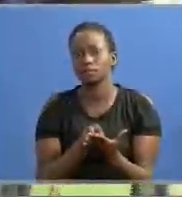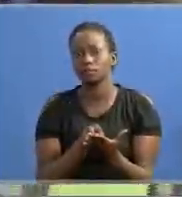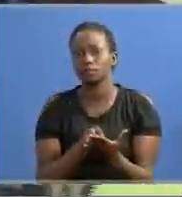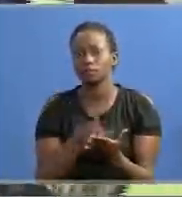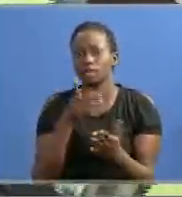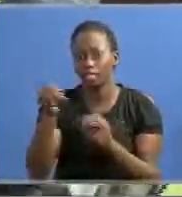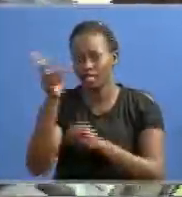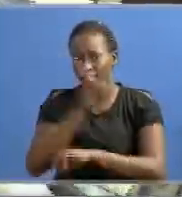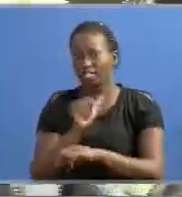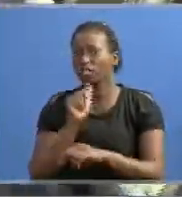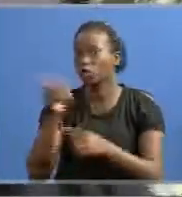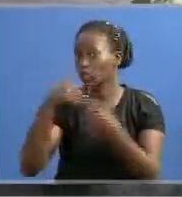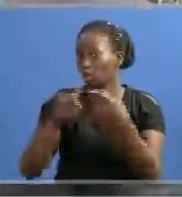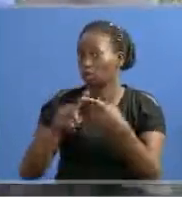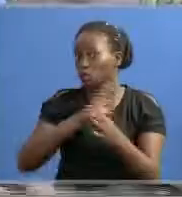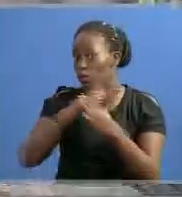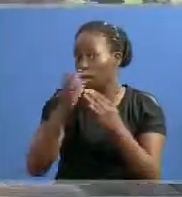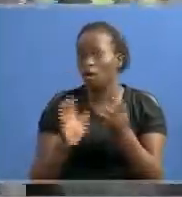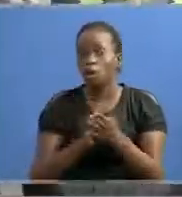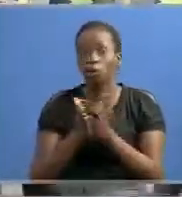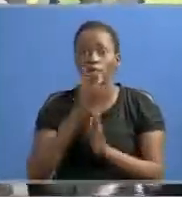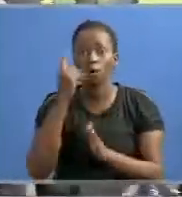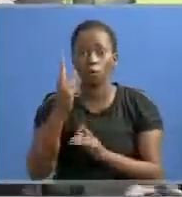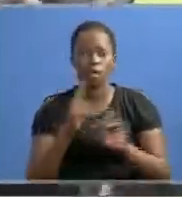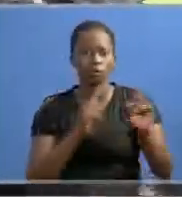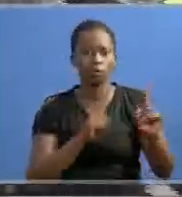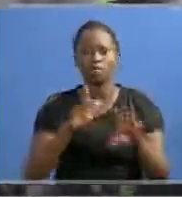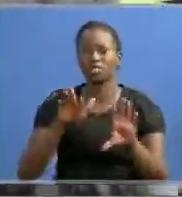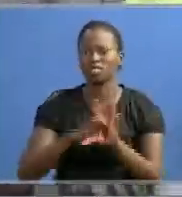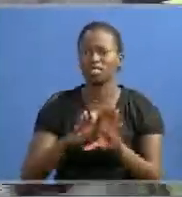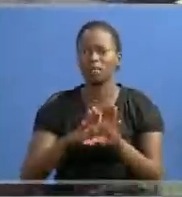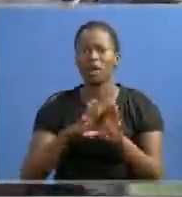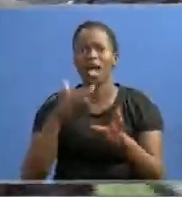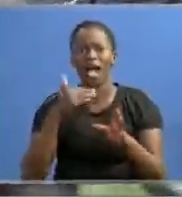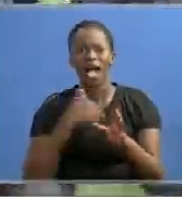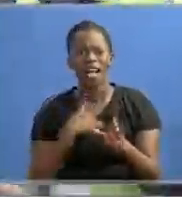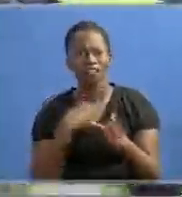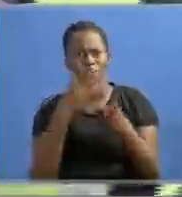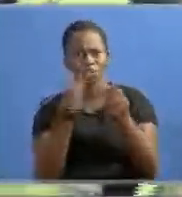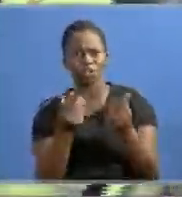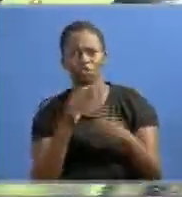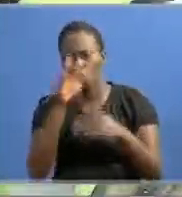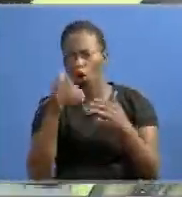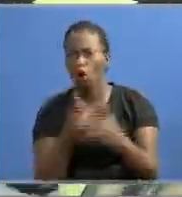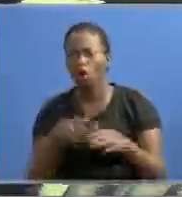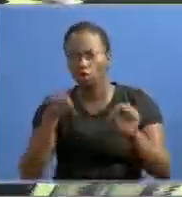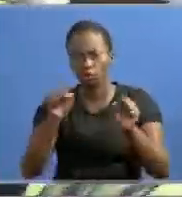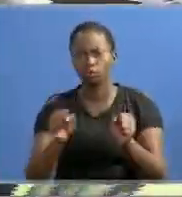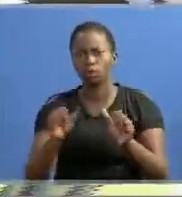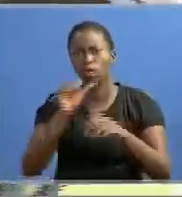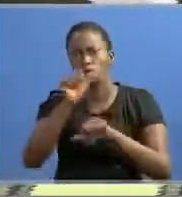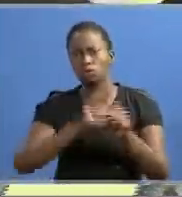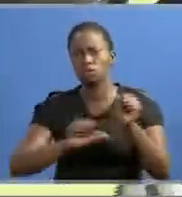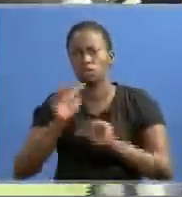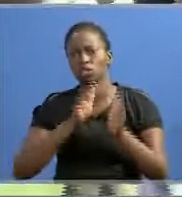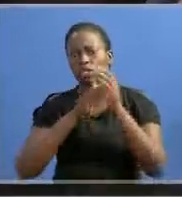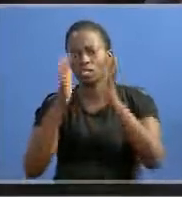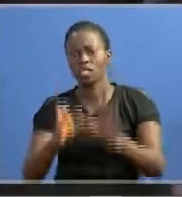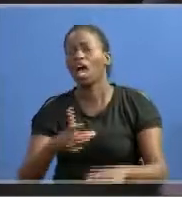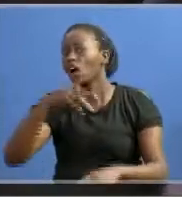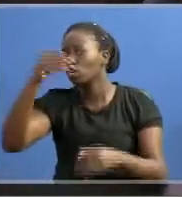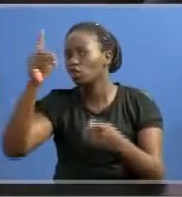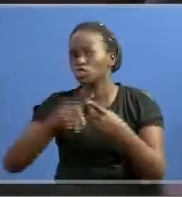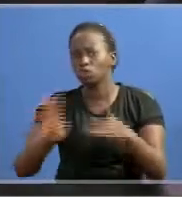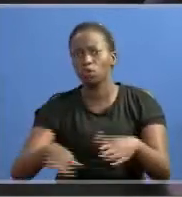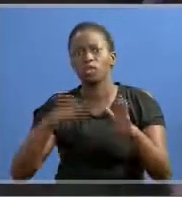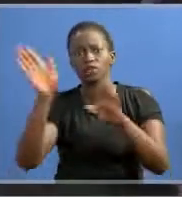The day did not come to an end without a one-on-one confrontation between the boda-boda association leaders. We are not going to